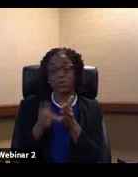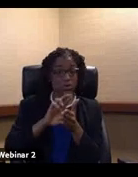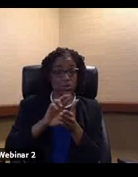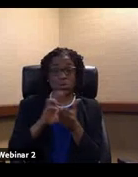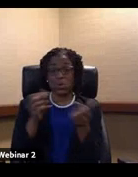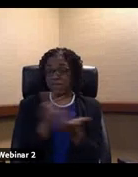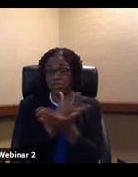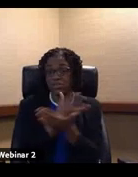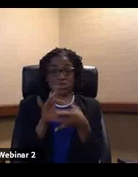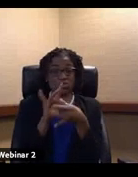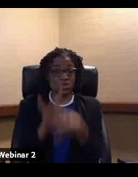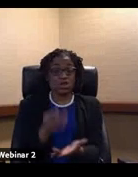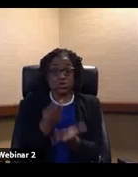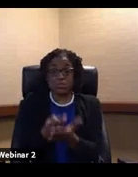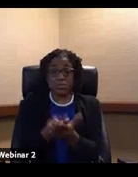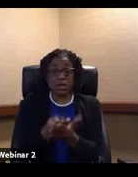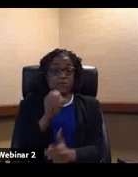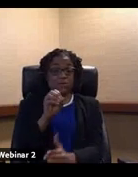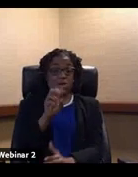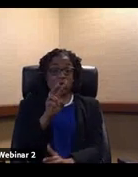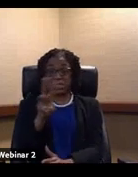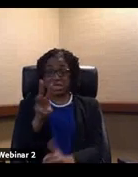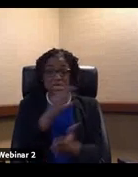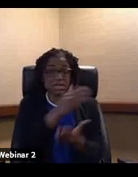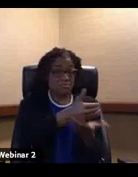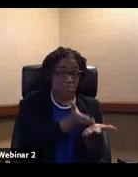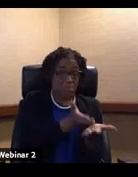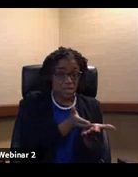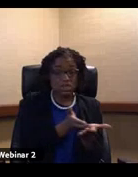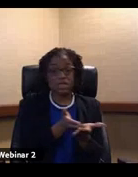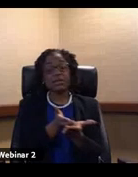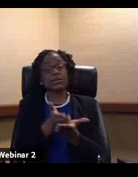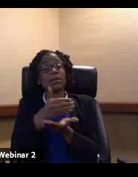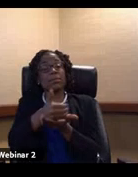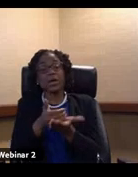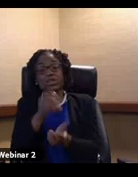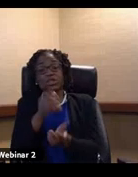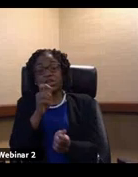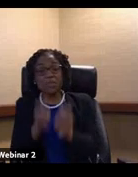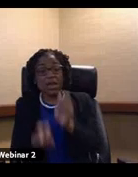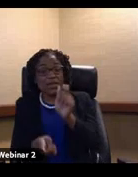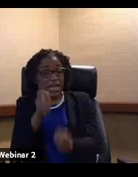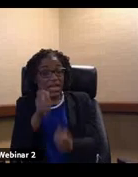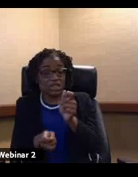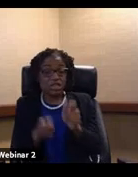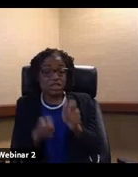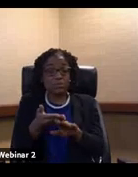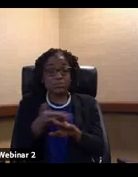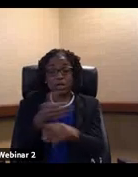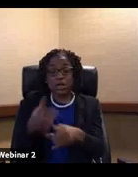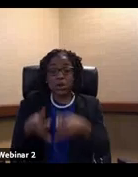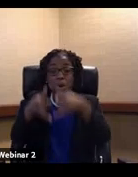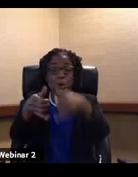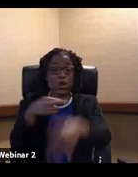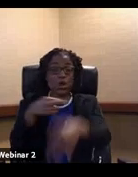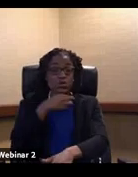we review the budgets. We deal with budget modifications. Like I said, the pre-award risk assessment